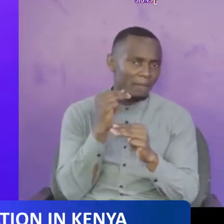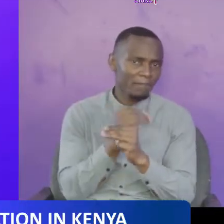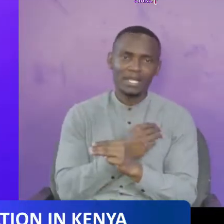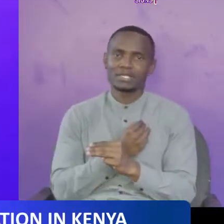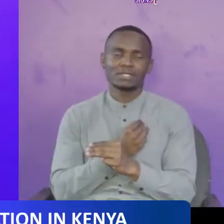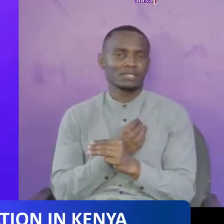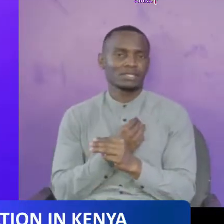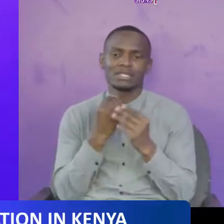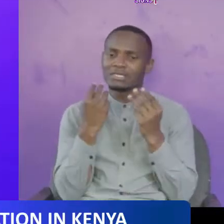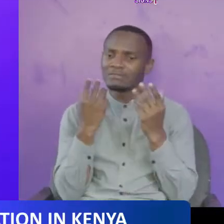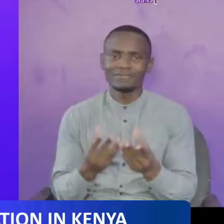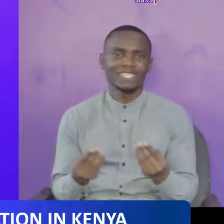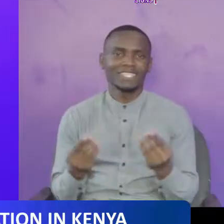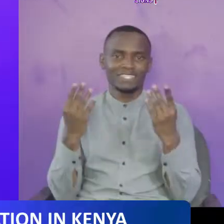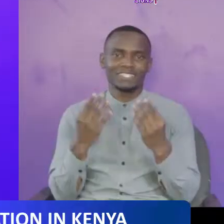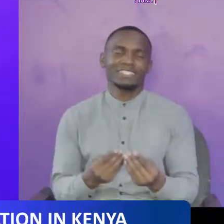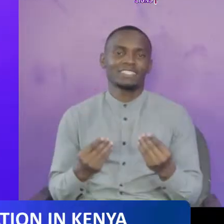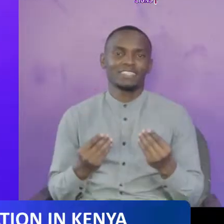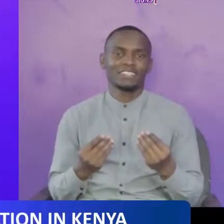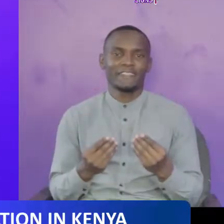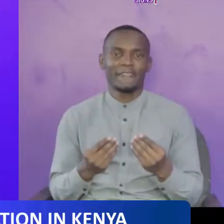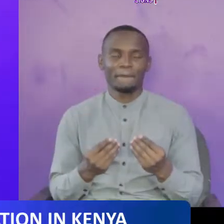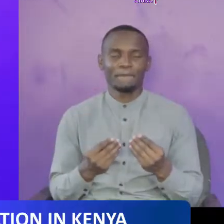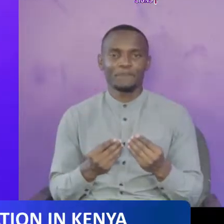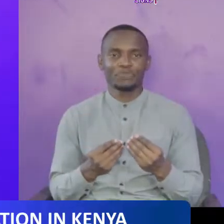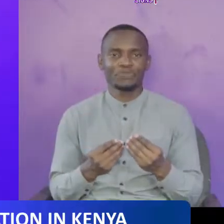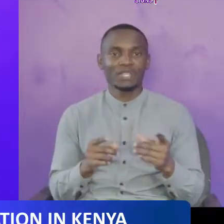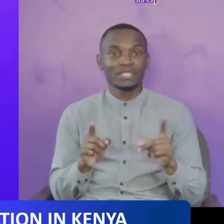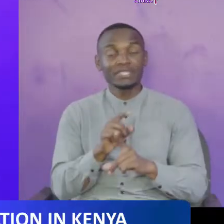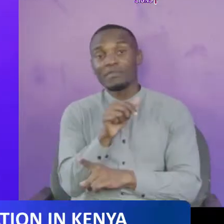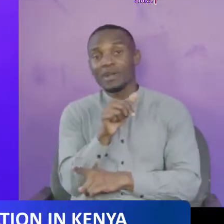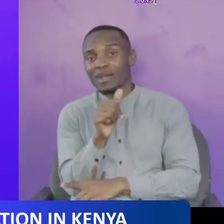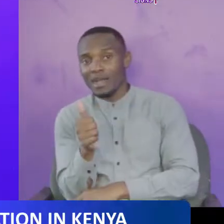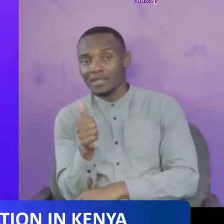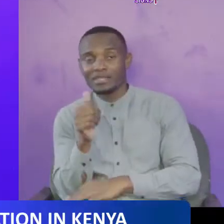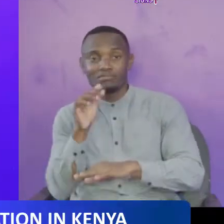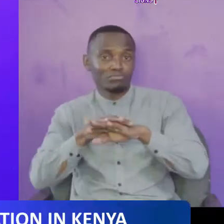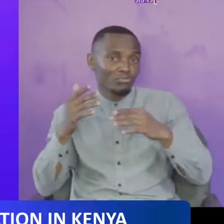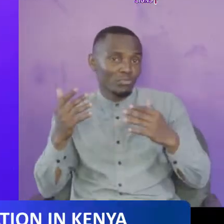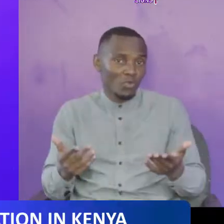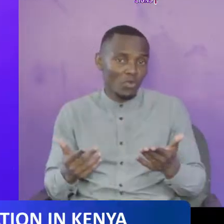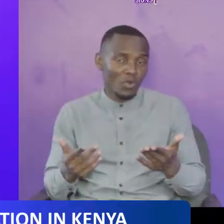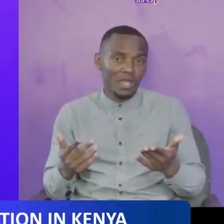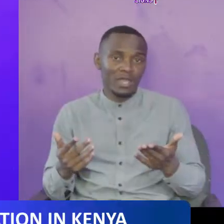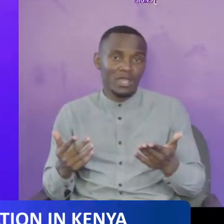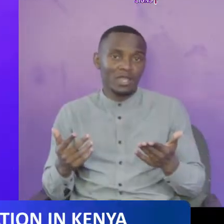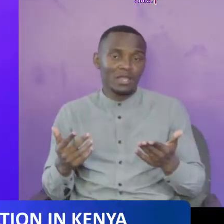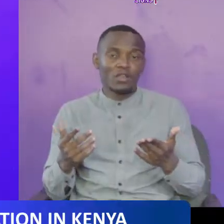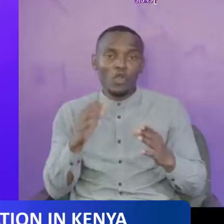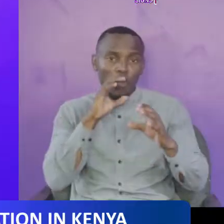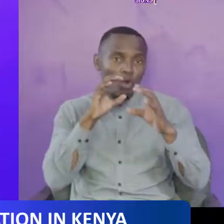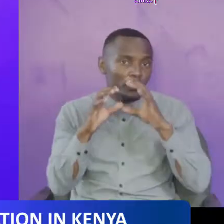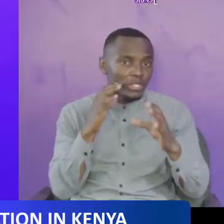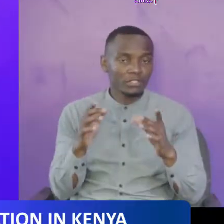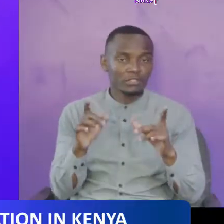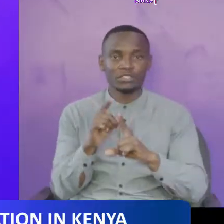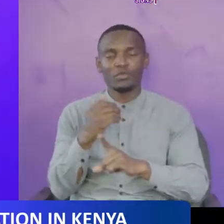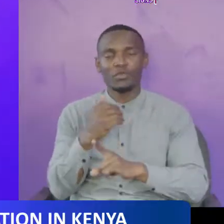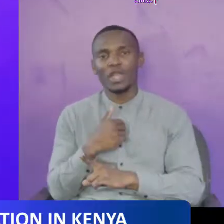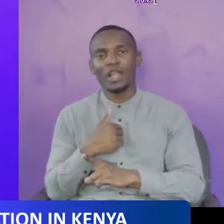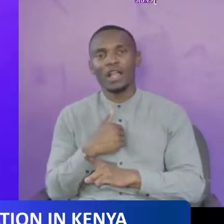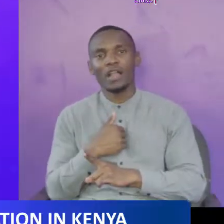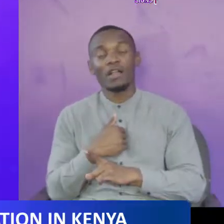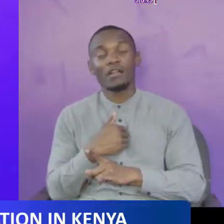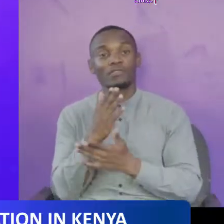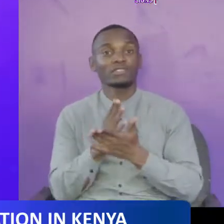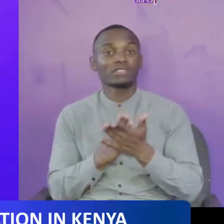comes so easily to them. And there are others who are good with relaying information. They are teachers by